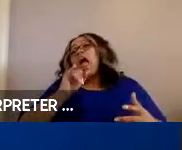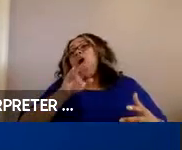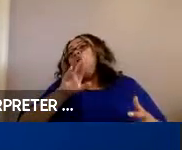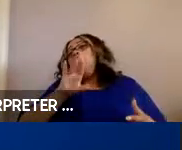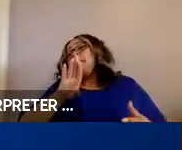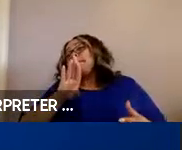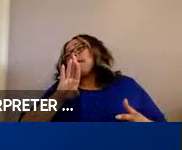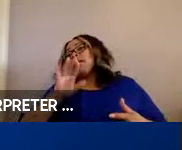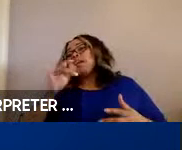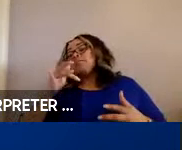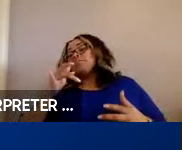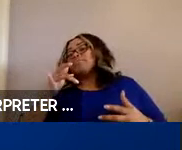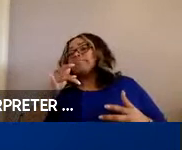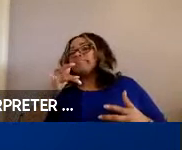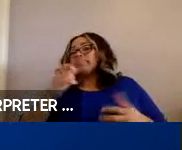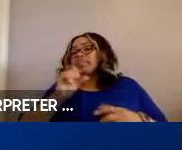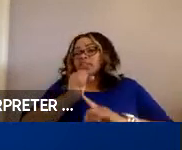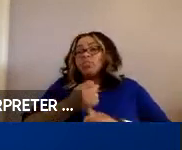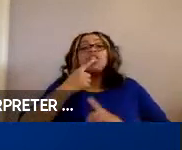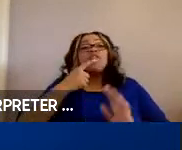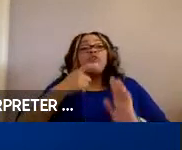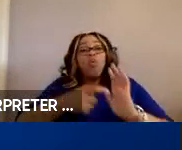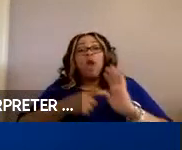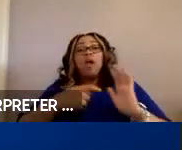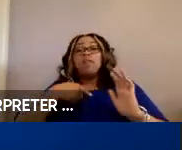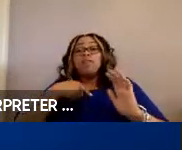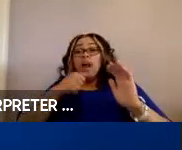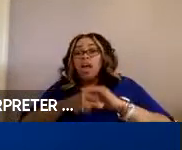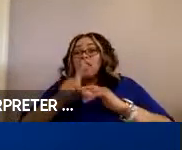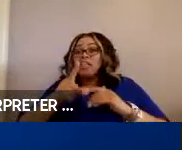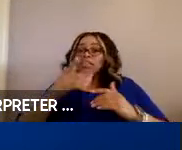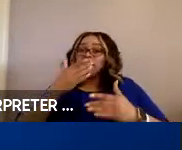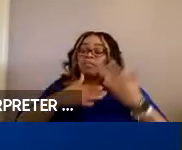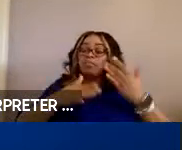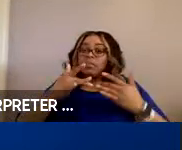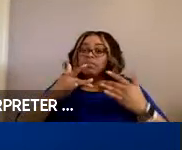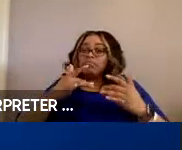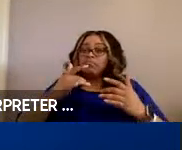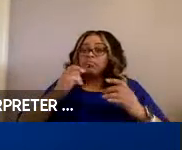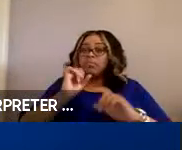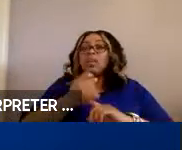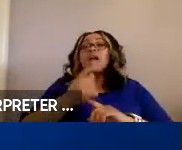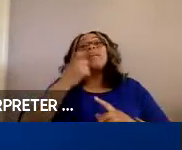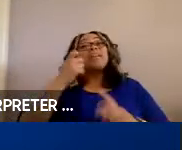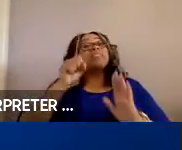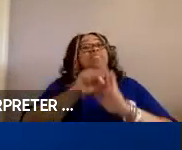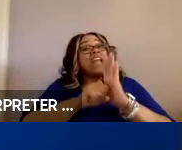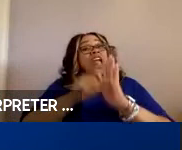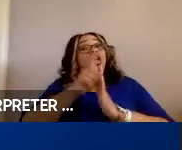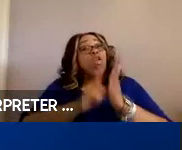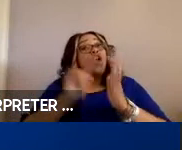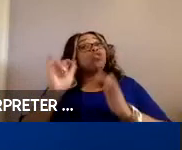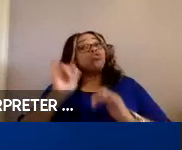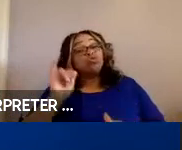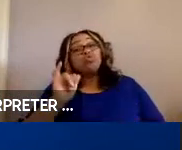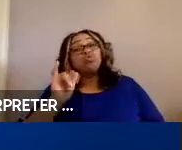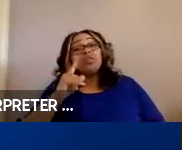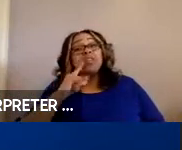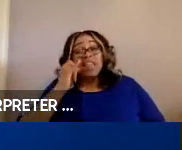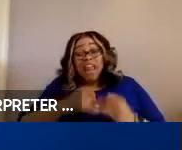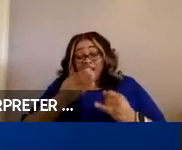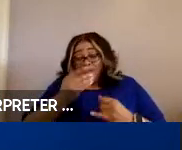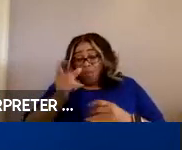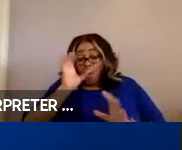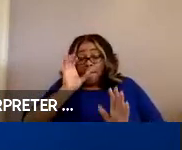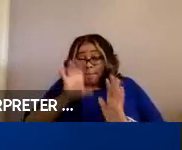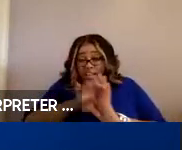conditions that required us to have it under these certain conditions, as well as the state laws. The last few